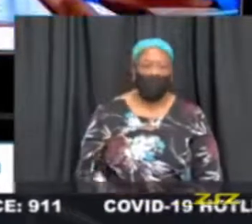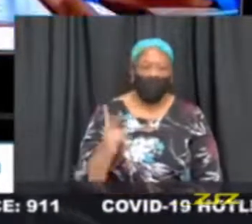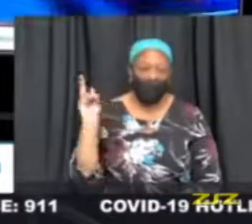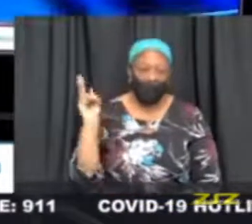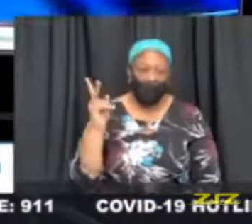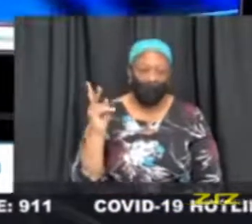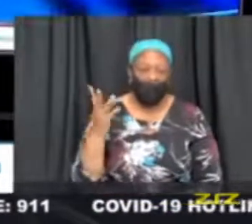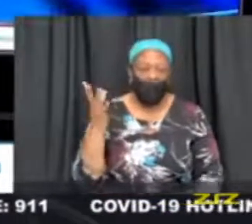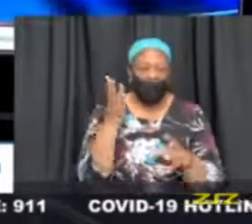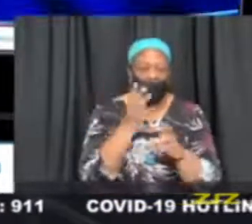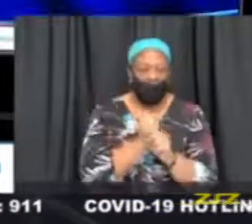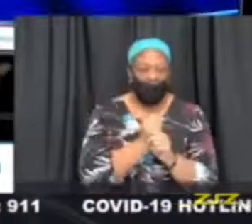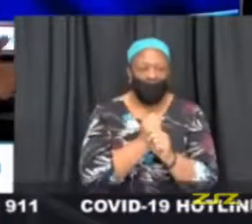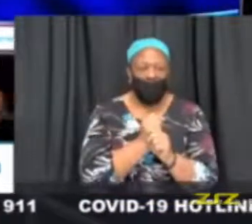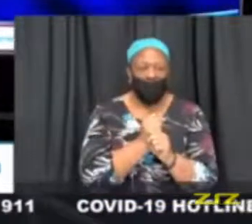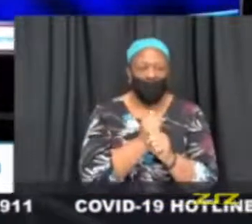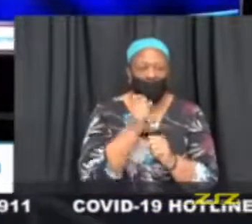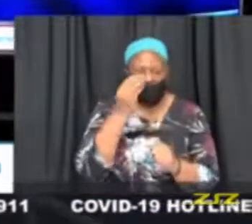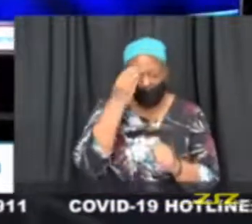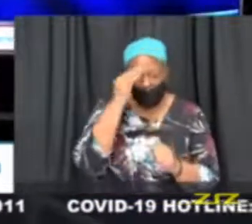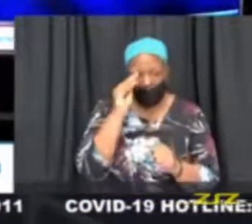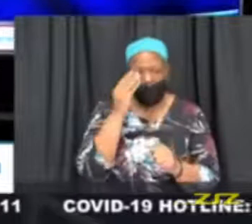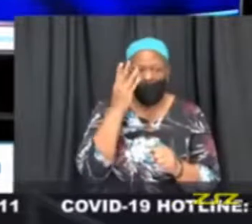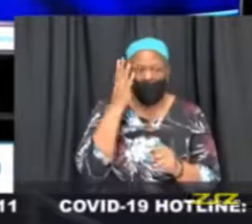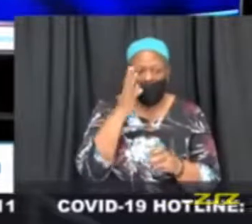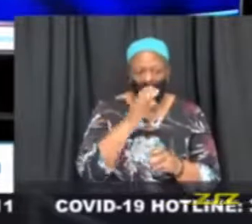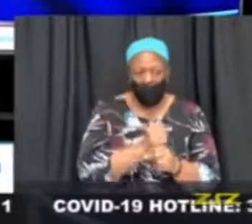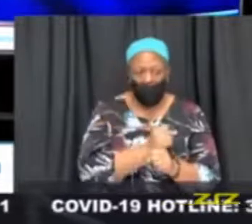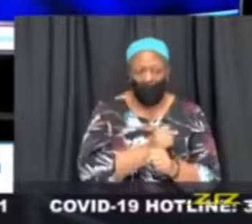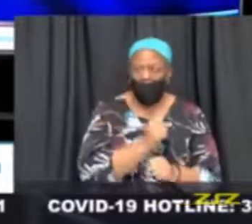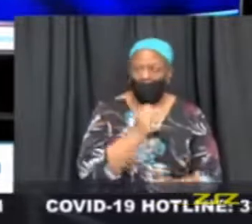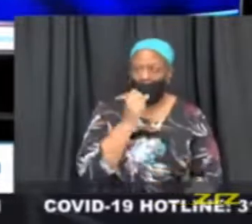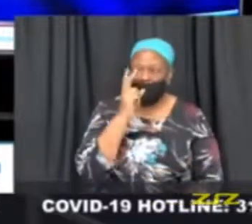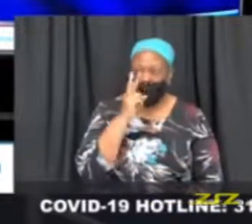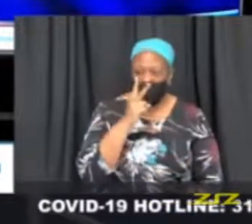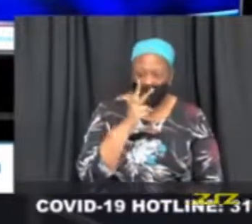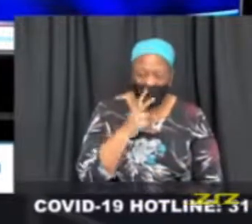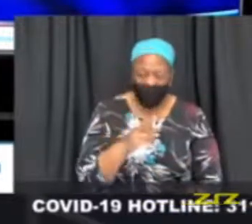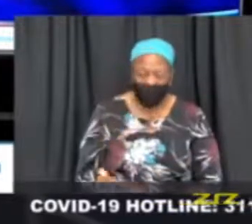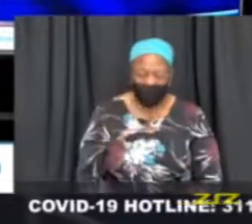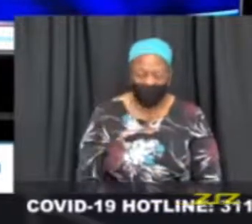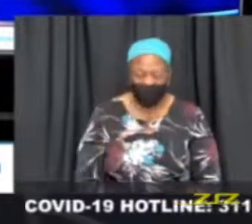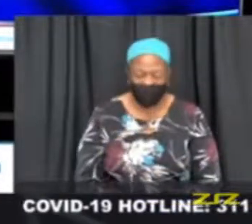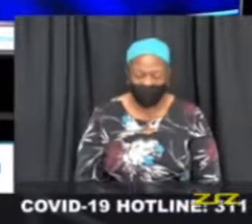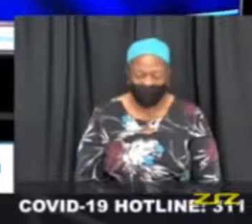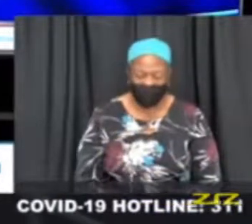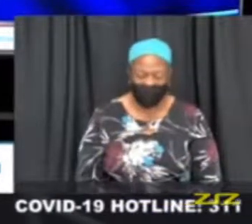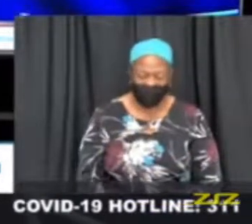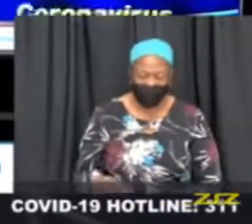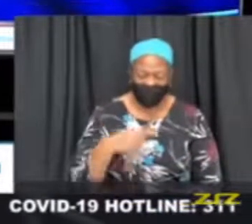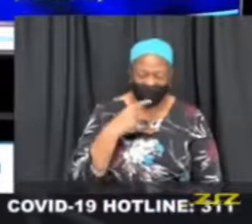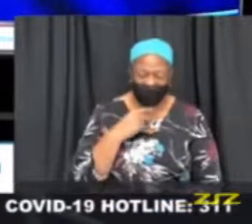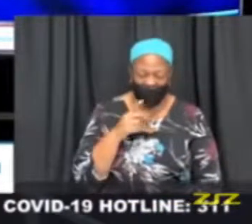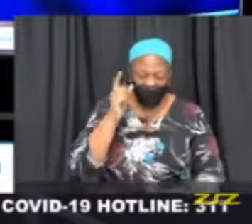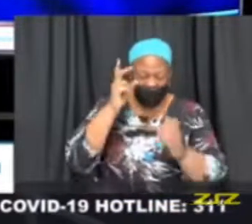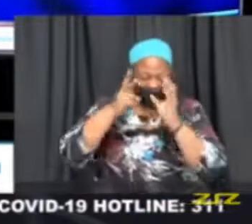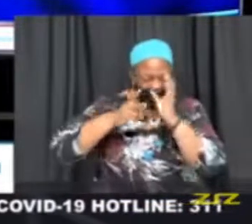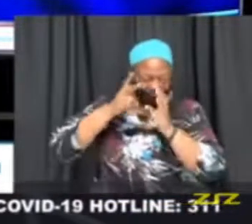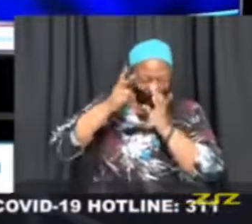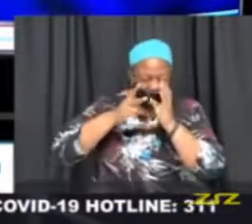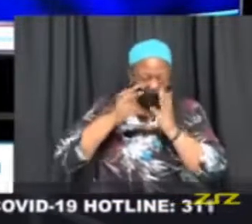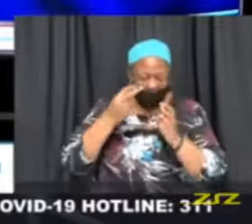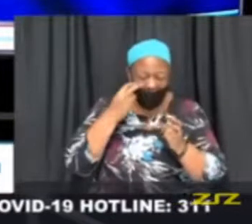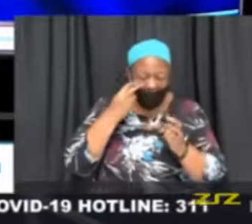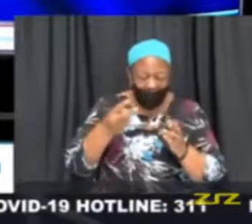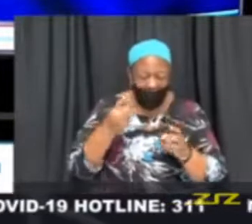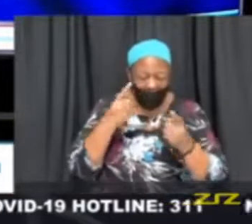for his second dose. I'm happy that the cameras weren't there to see him crying when he got his injection, okay. But he got his injection